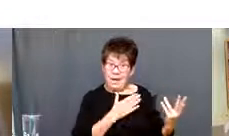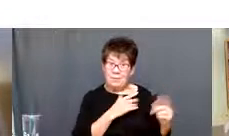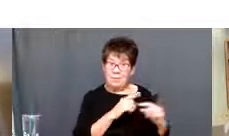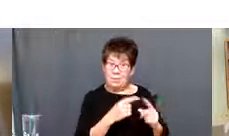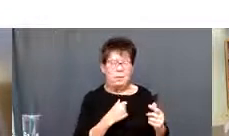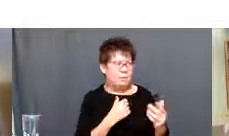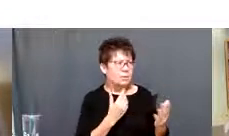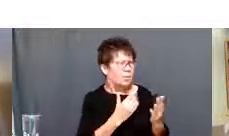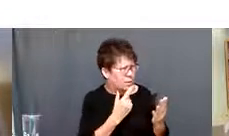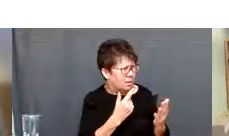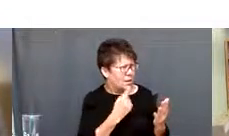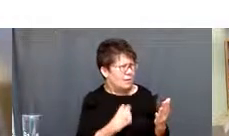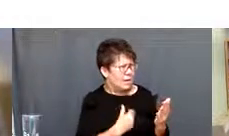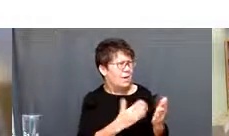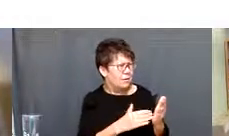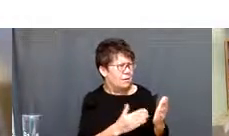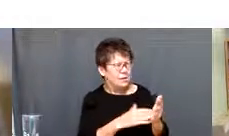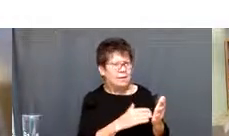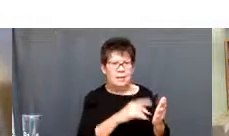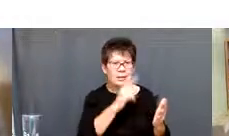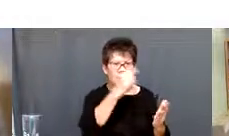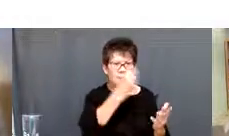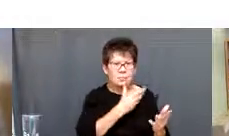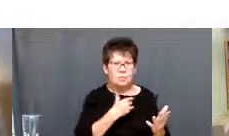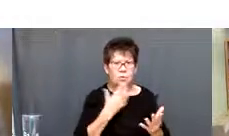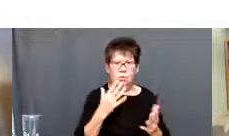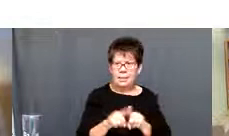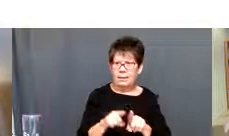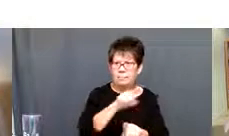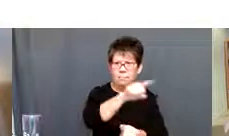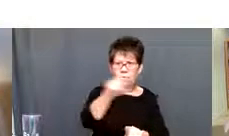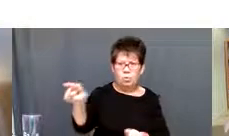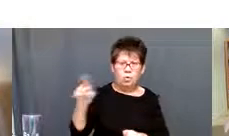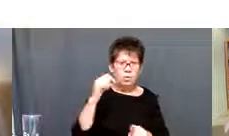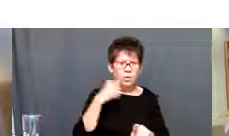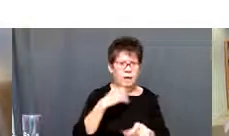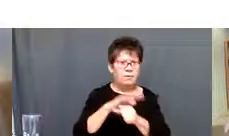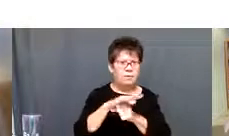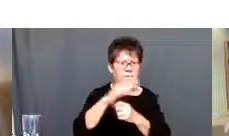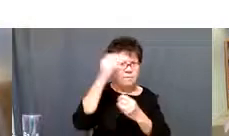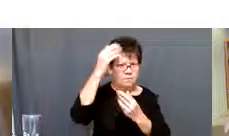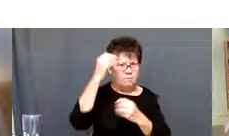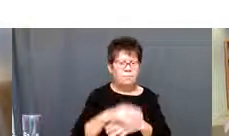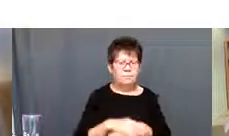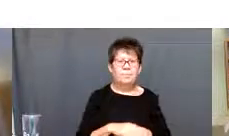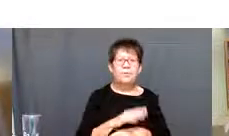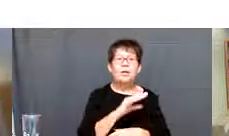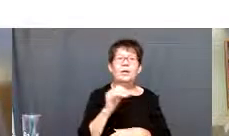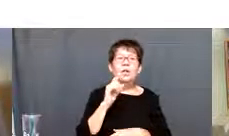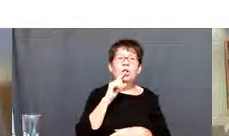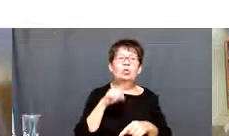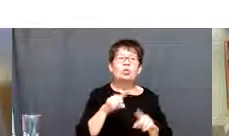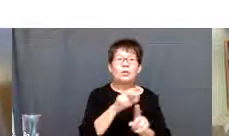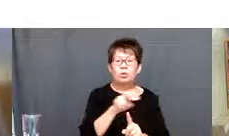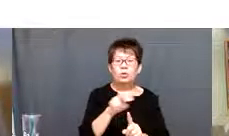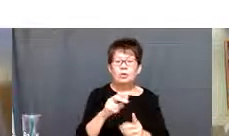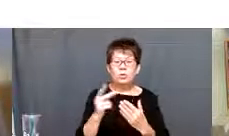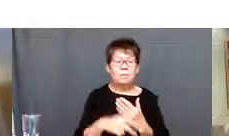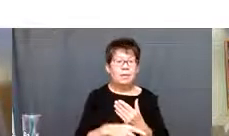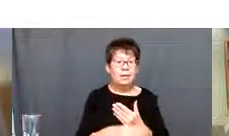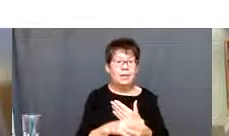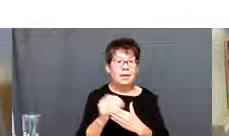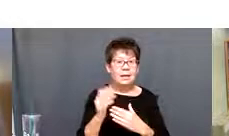feel empowered and informed to make their decision. We'll also talk to you about it at the Transition Planning Conference. And then we